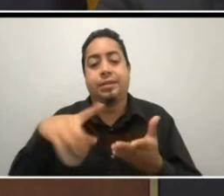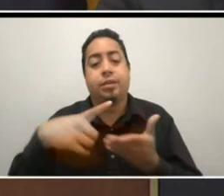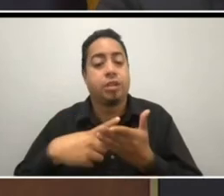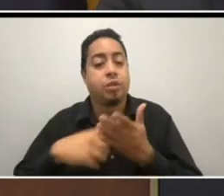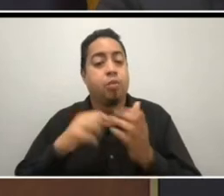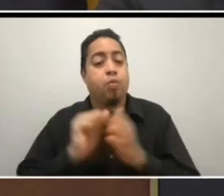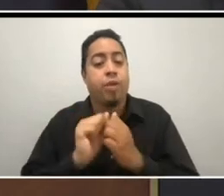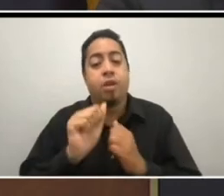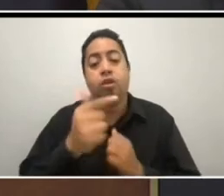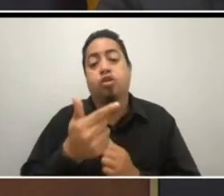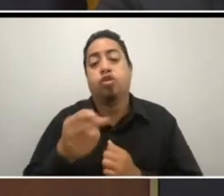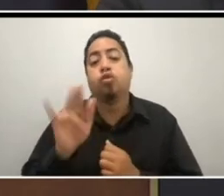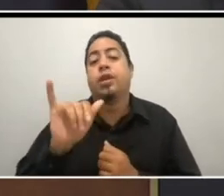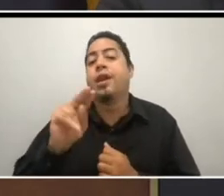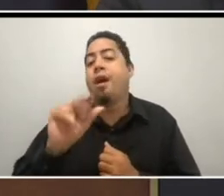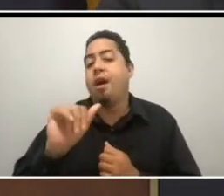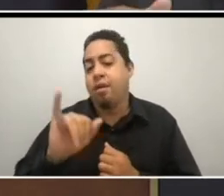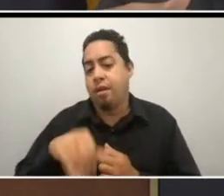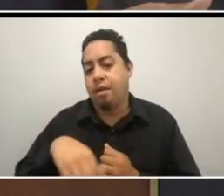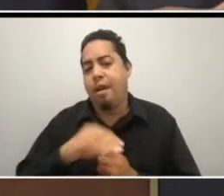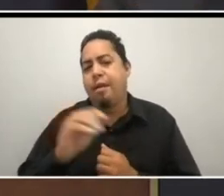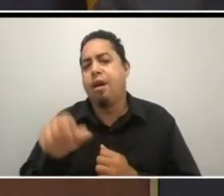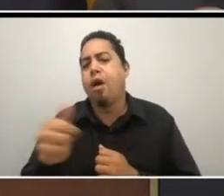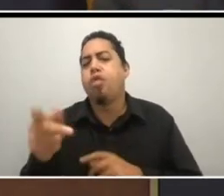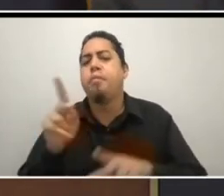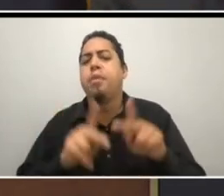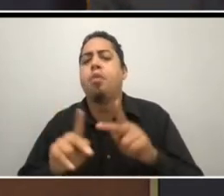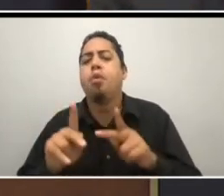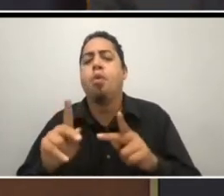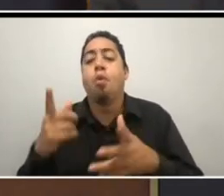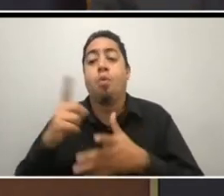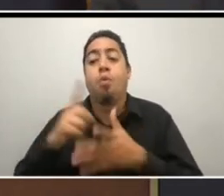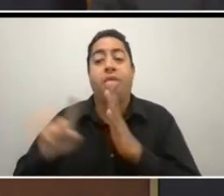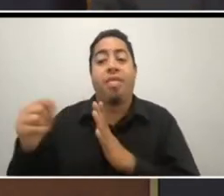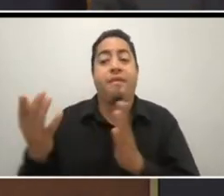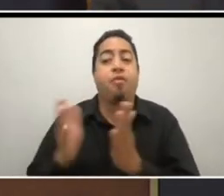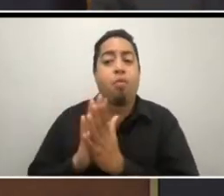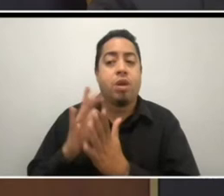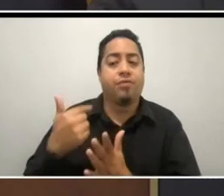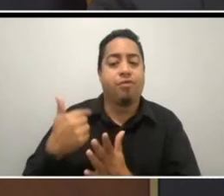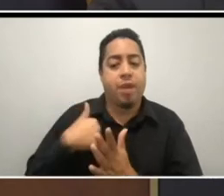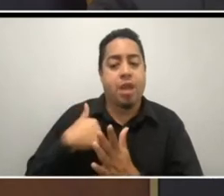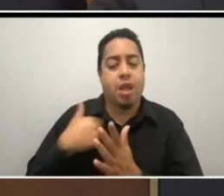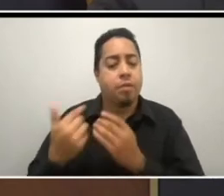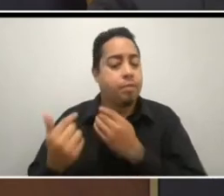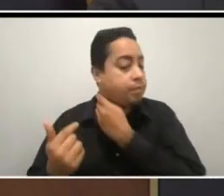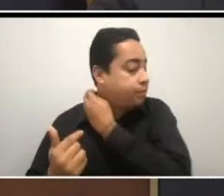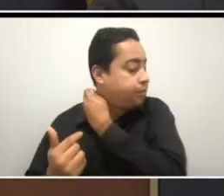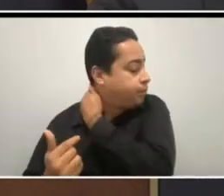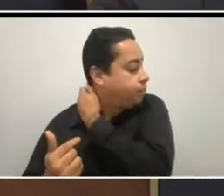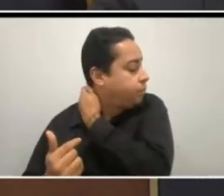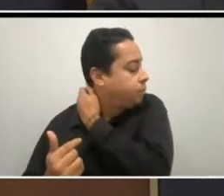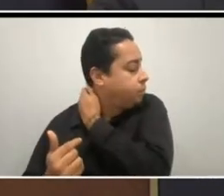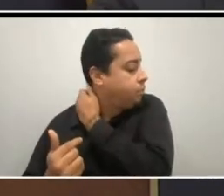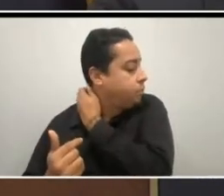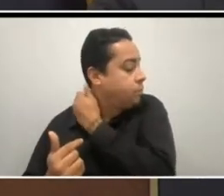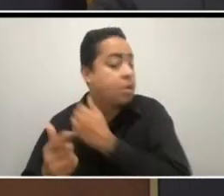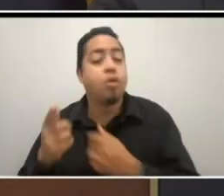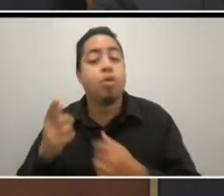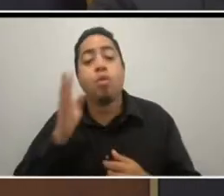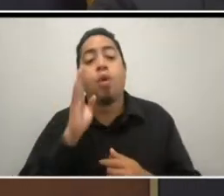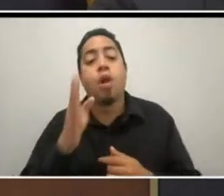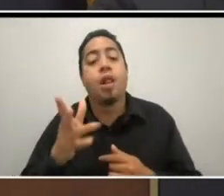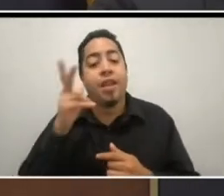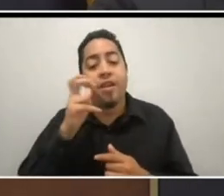President's team asked of him and how his oath of office would not permit it. You will then hear from Brad Raffensperger, the